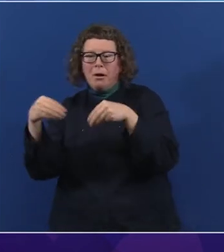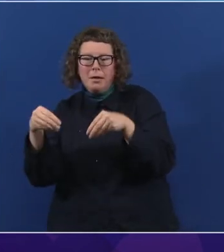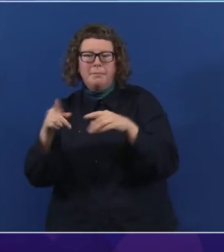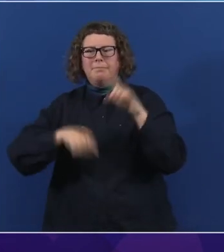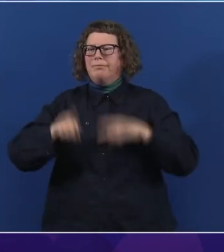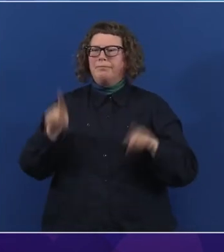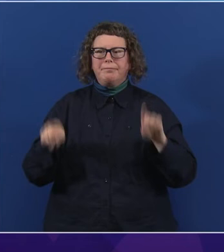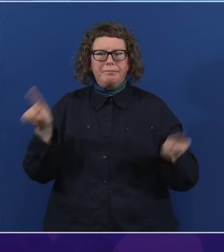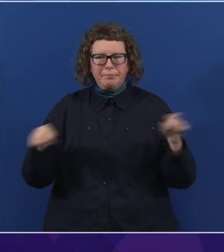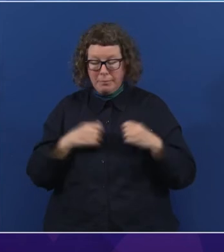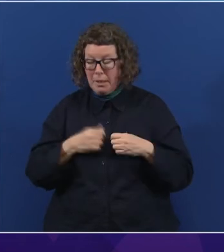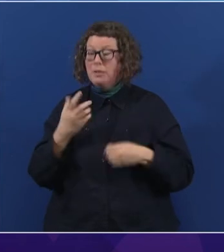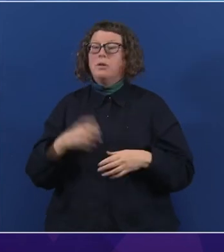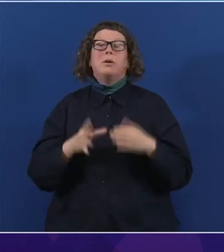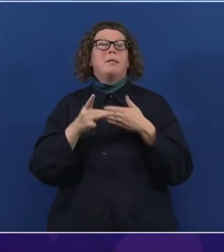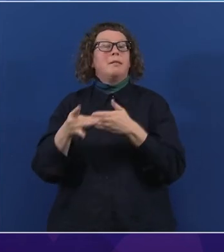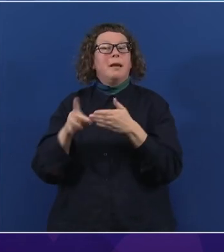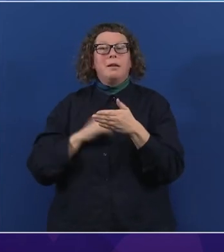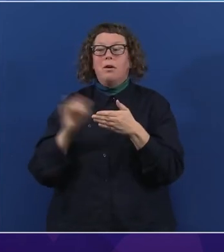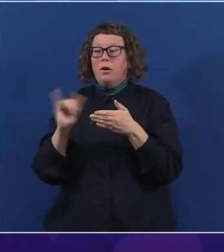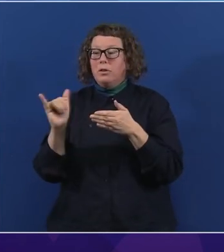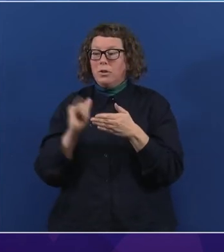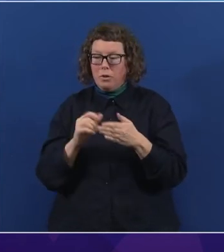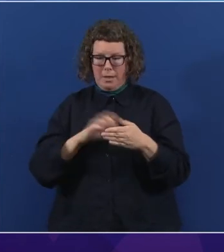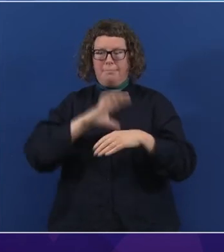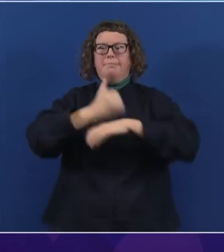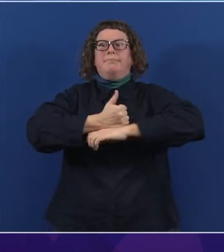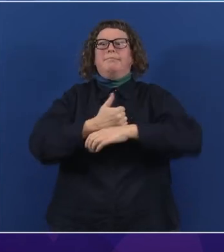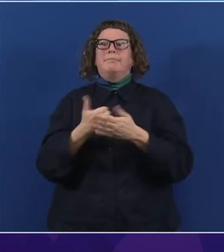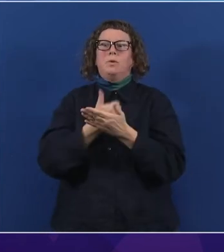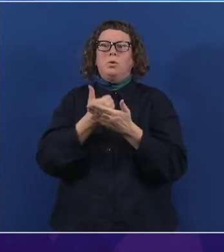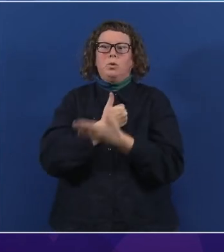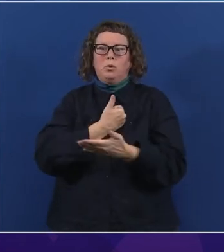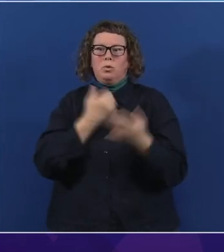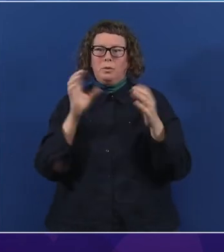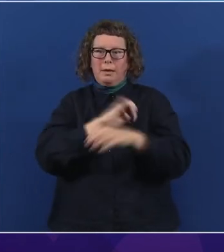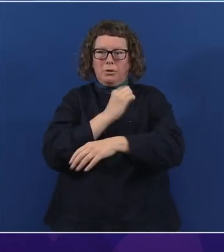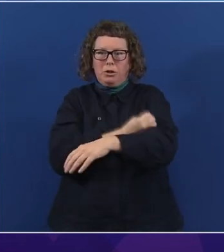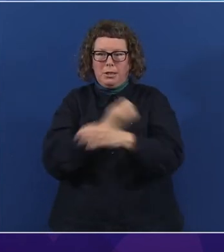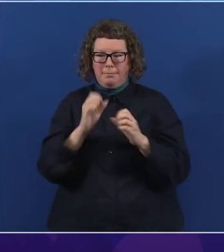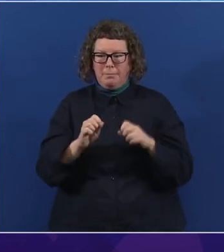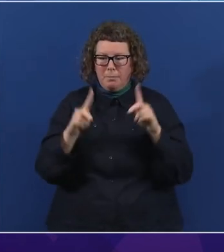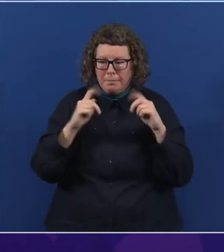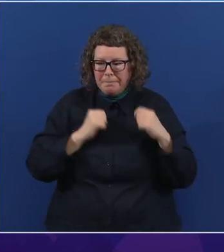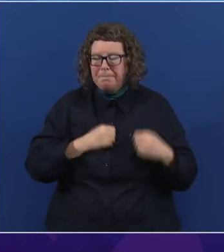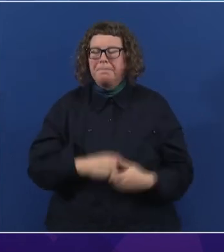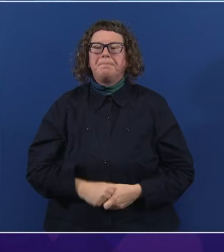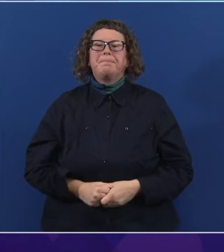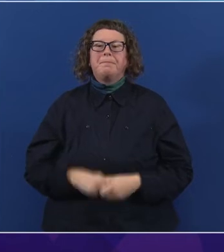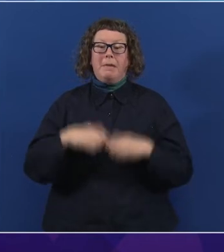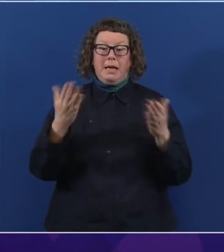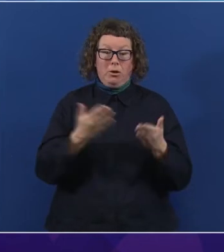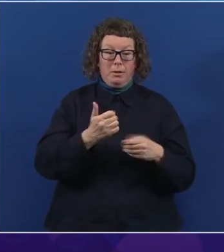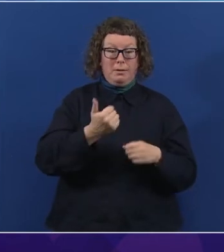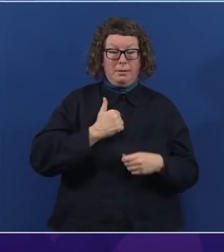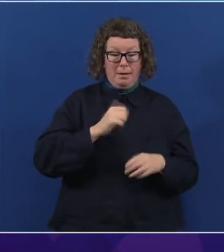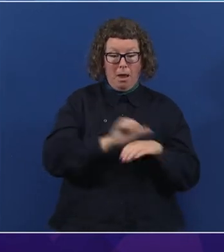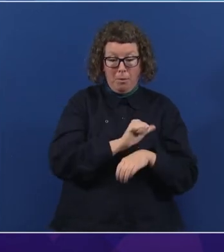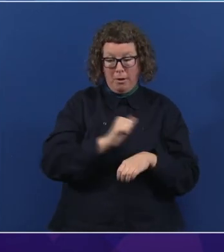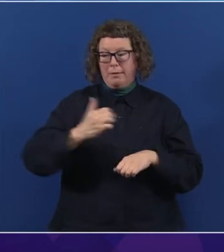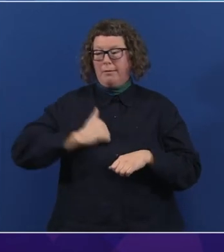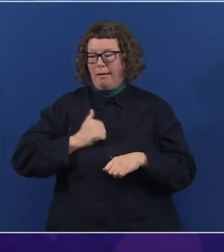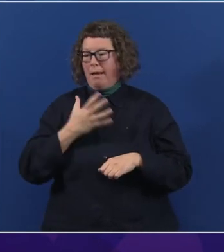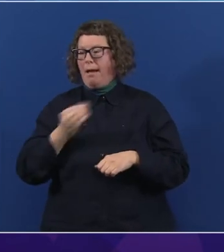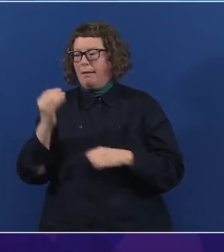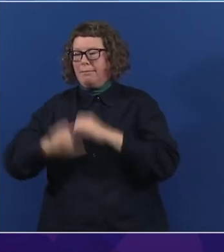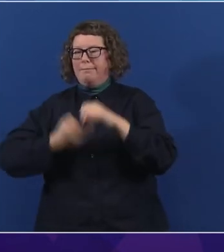led the investment and construction of significant energy infrastructure developments in Alberta, Canada, and globally.